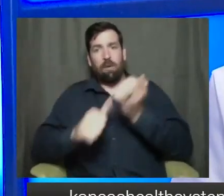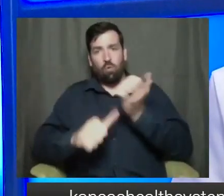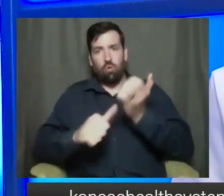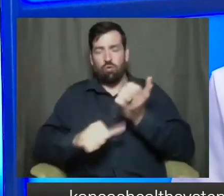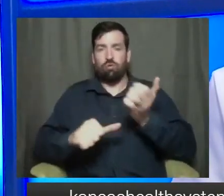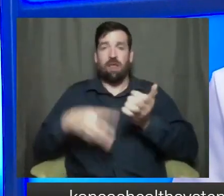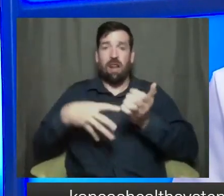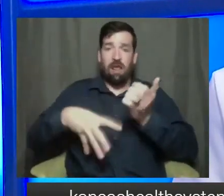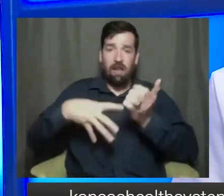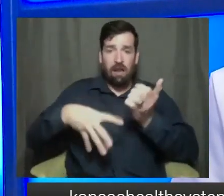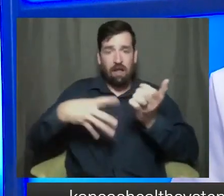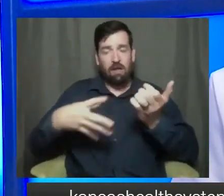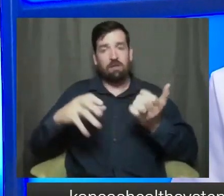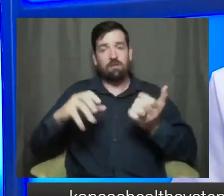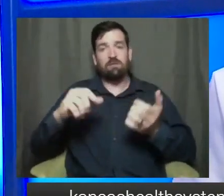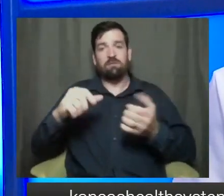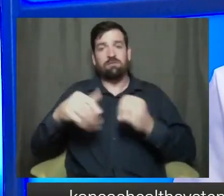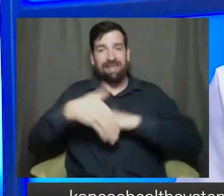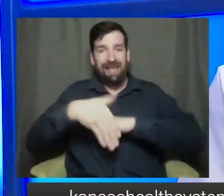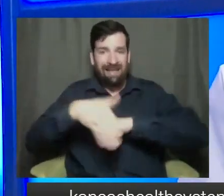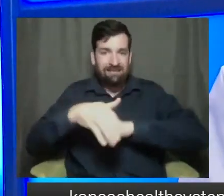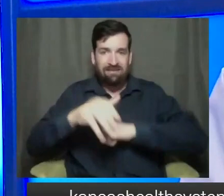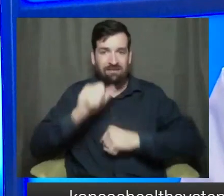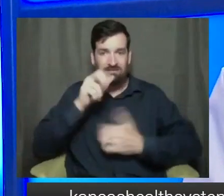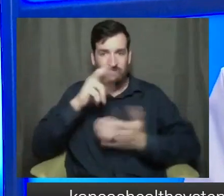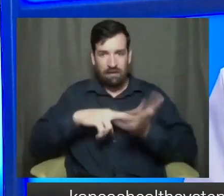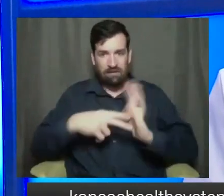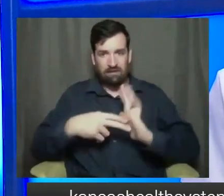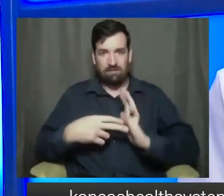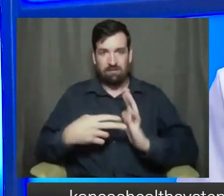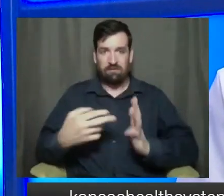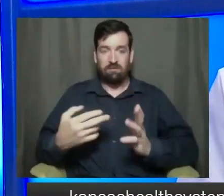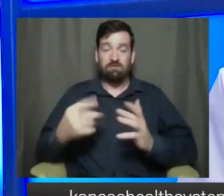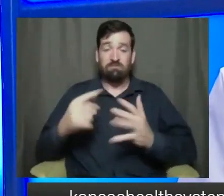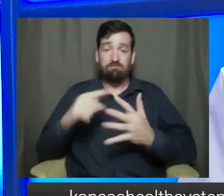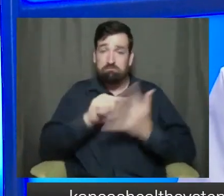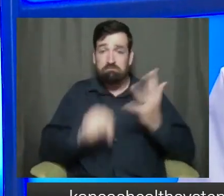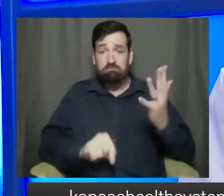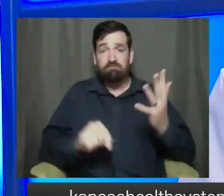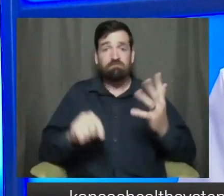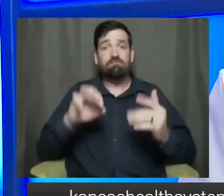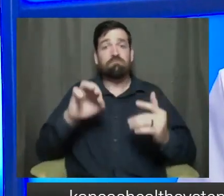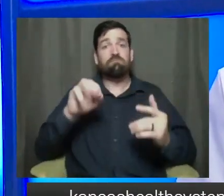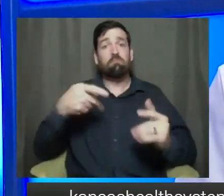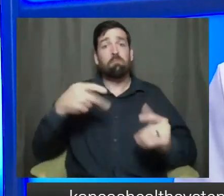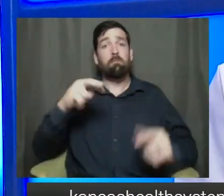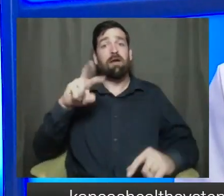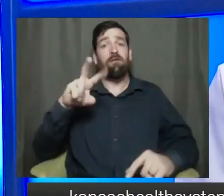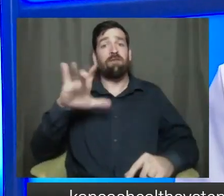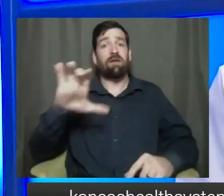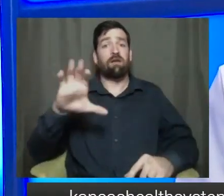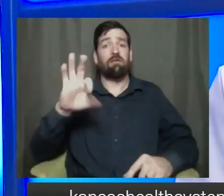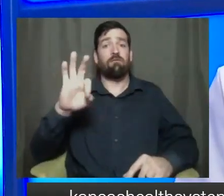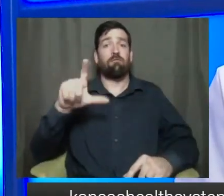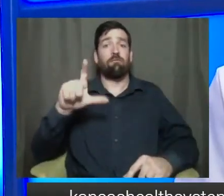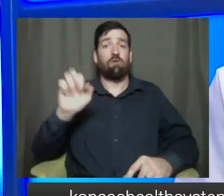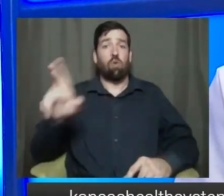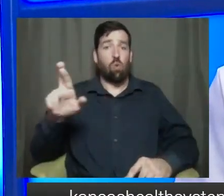leaking gas when you're not intending to. And these pelvic floor disorder symptoms are actually very common, although